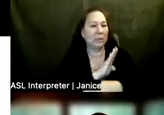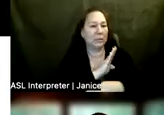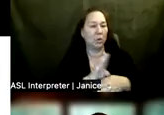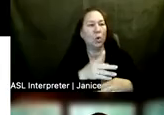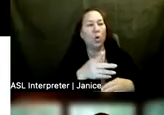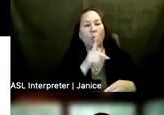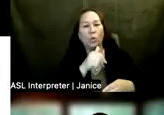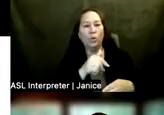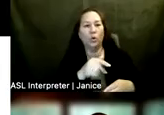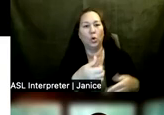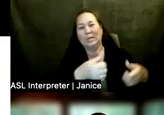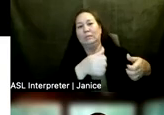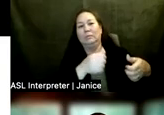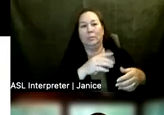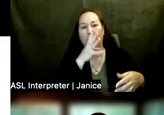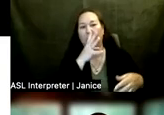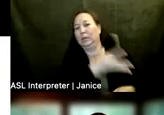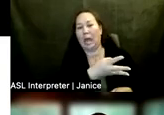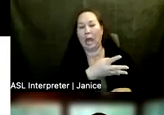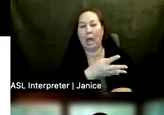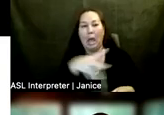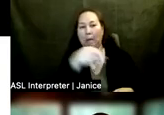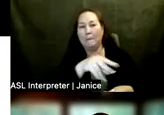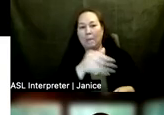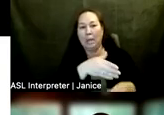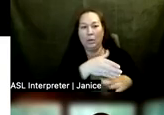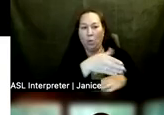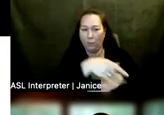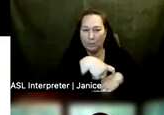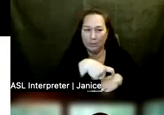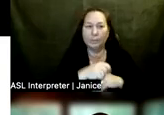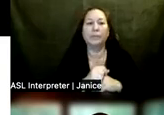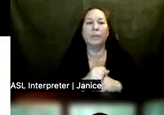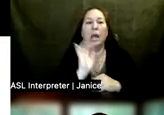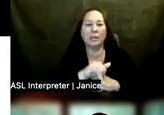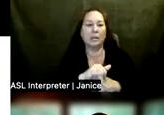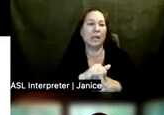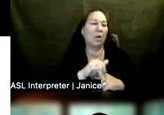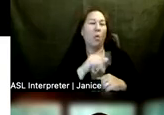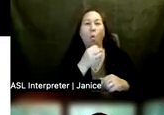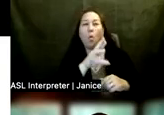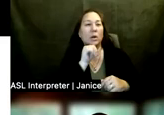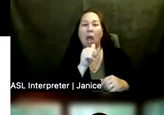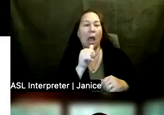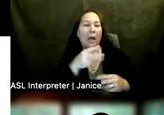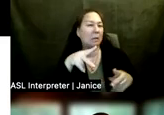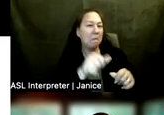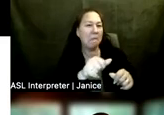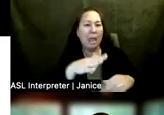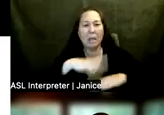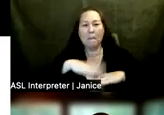wage and overtime. That can include back wages plus an equal amount in liquidated damages, depending on